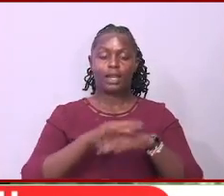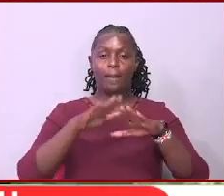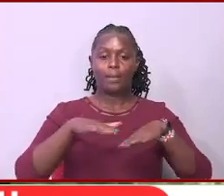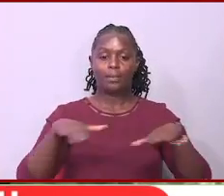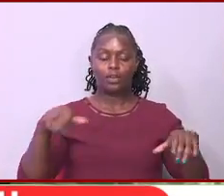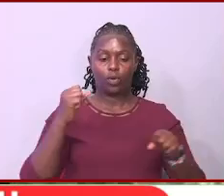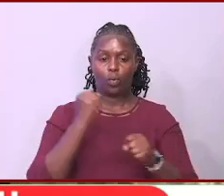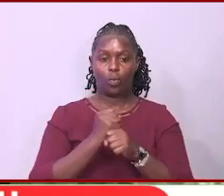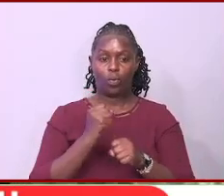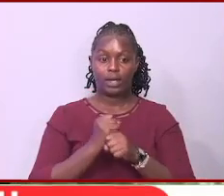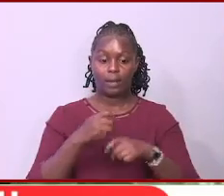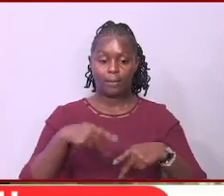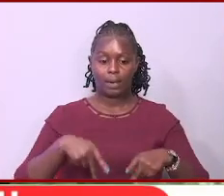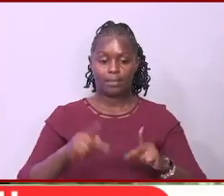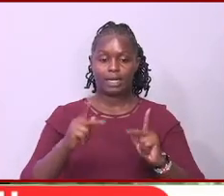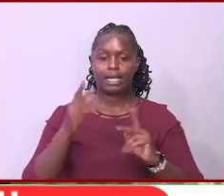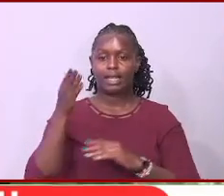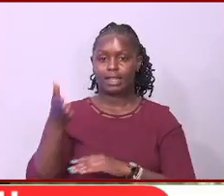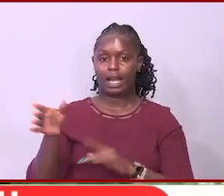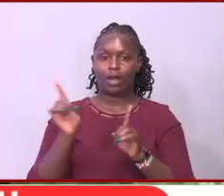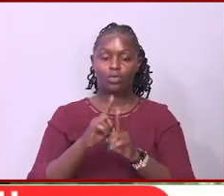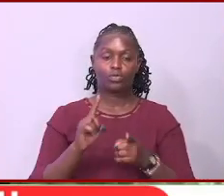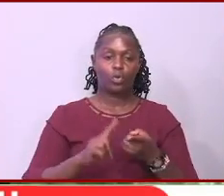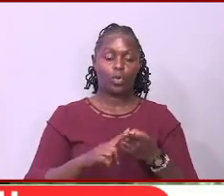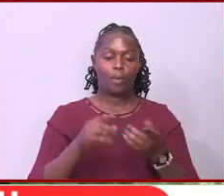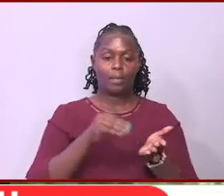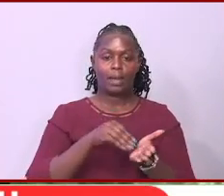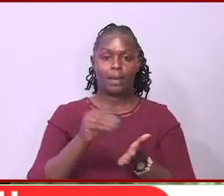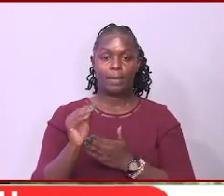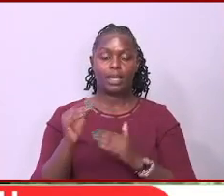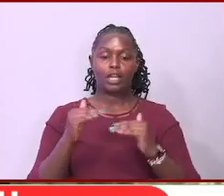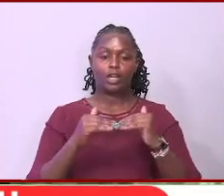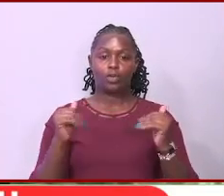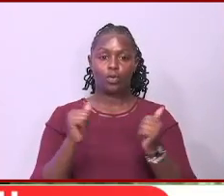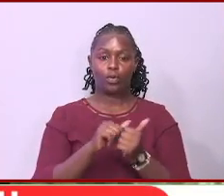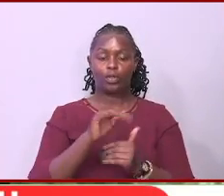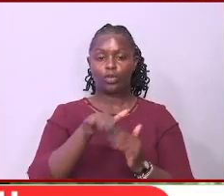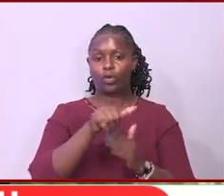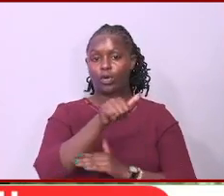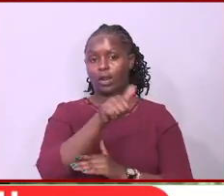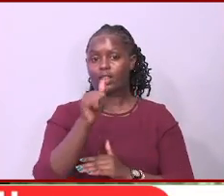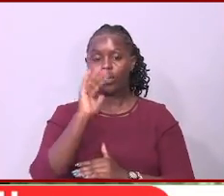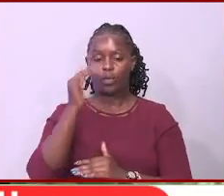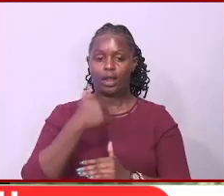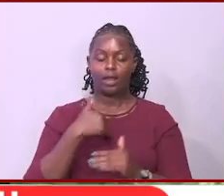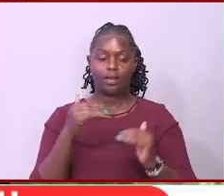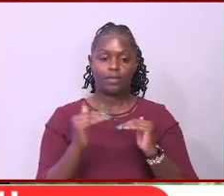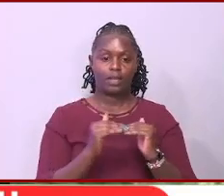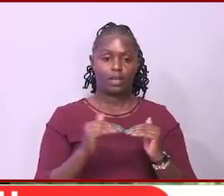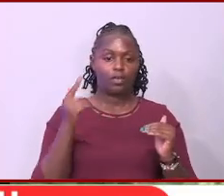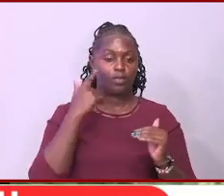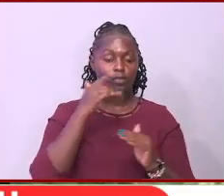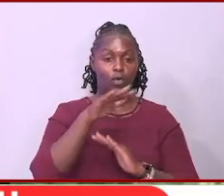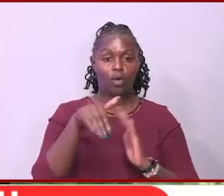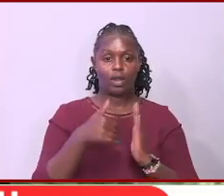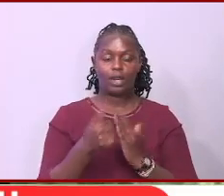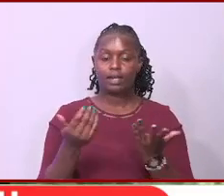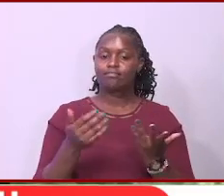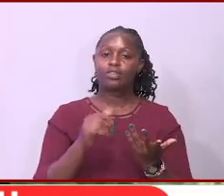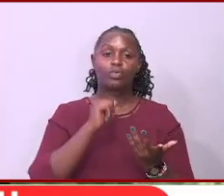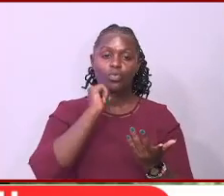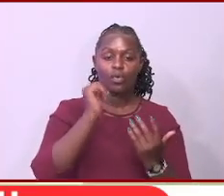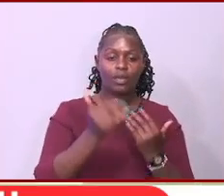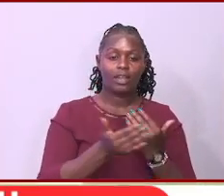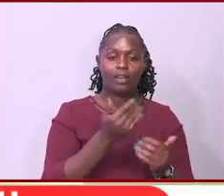they will be paid equally to Austrian co-workers. There is equal pay for everyone who works in Austria, no matter where he comes from. It's equal pay in